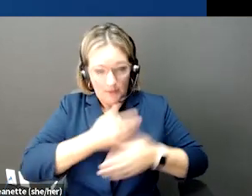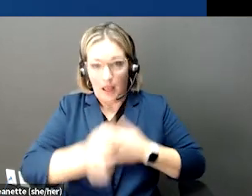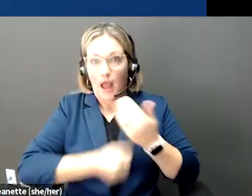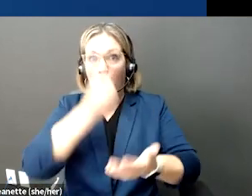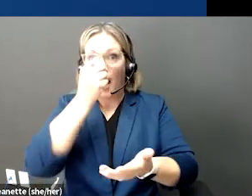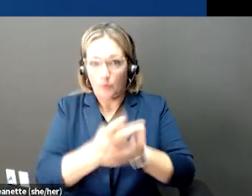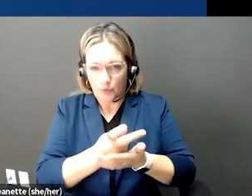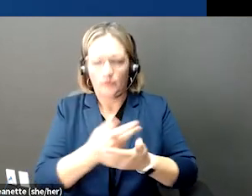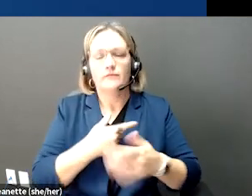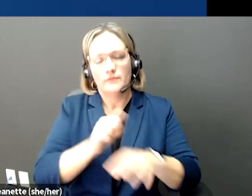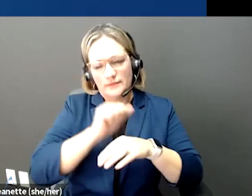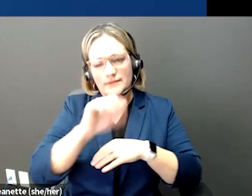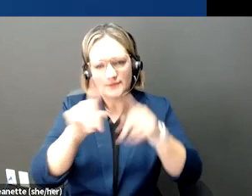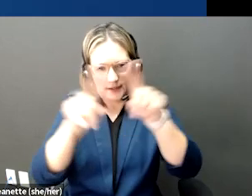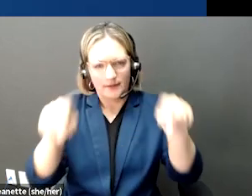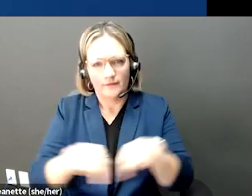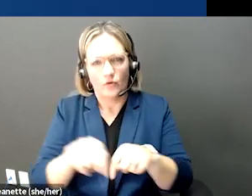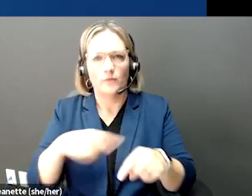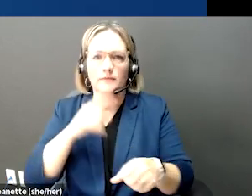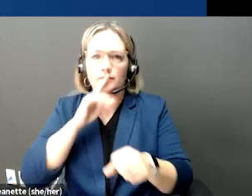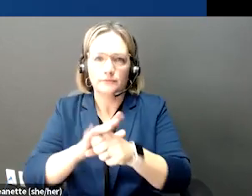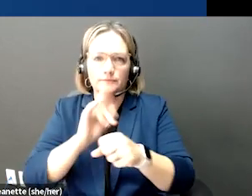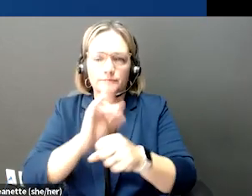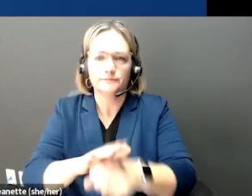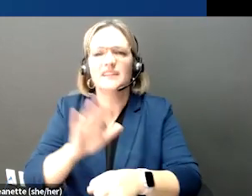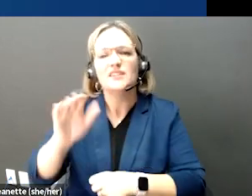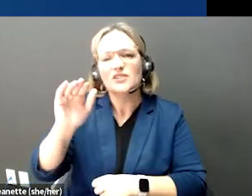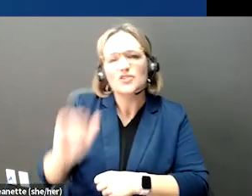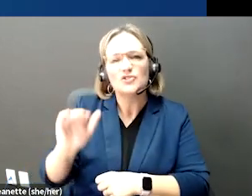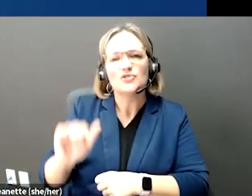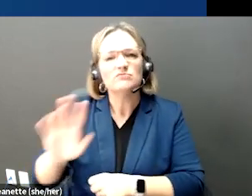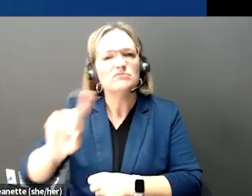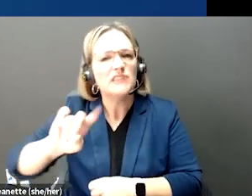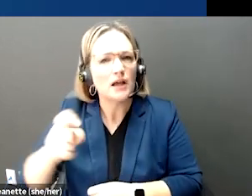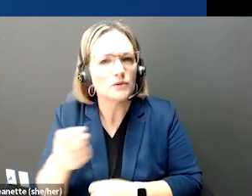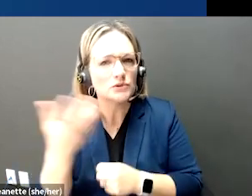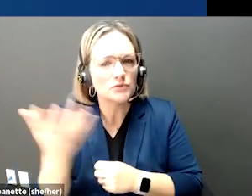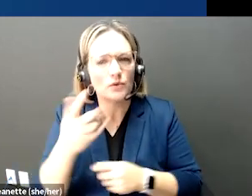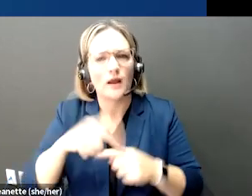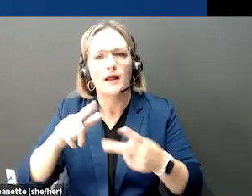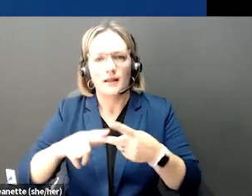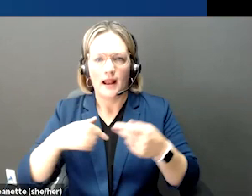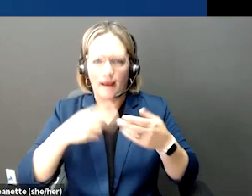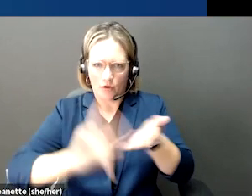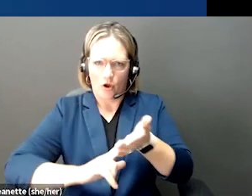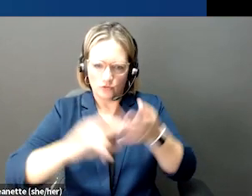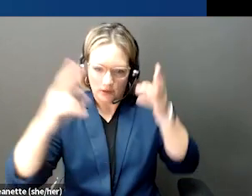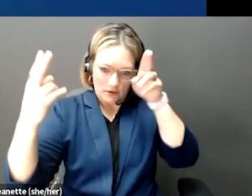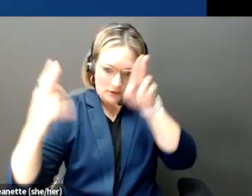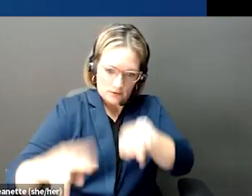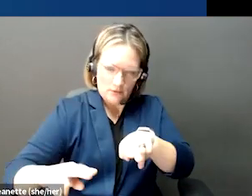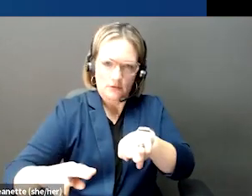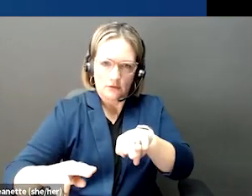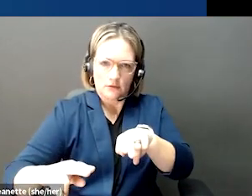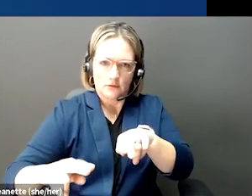to provide verification of the child's diagnosis and complete our invoice and funding contract. The funding contract is